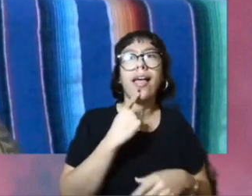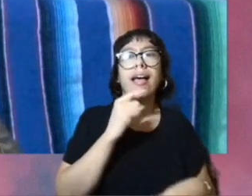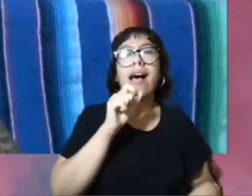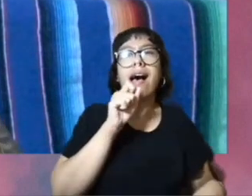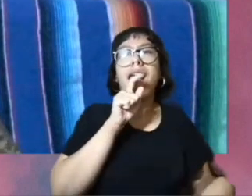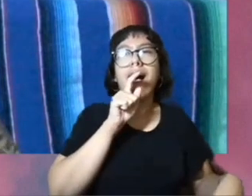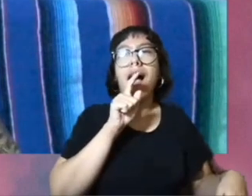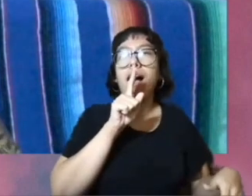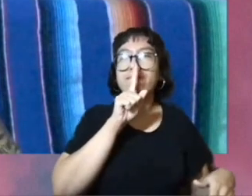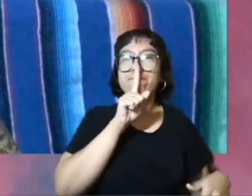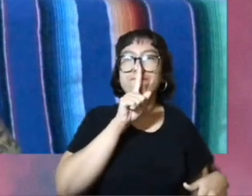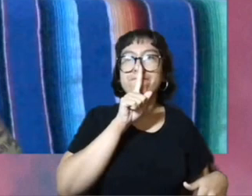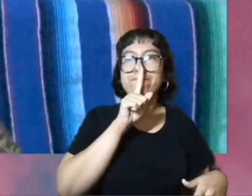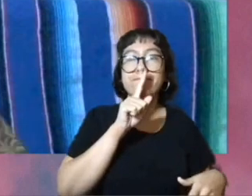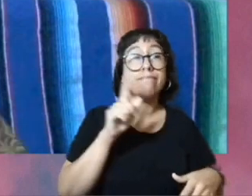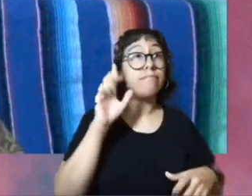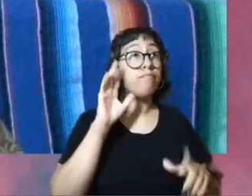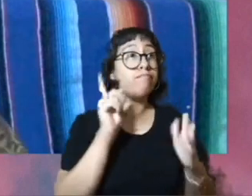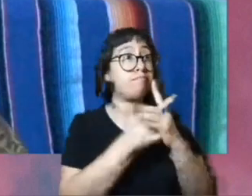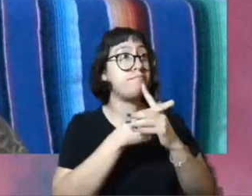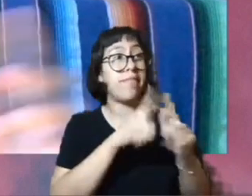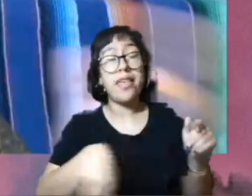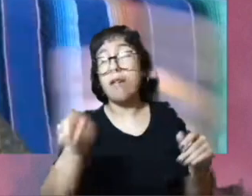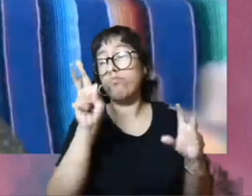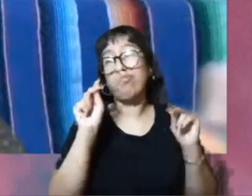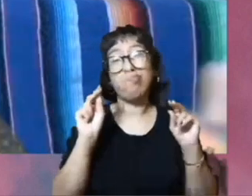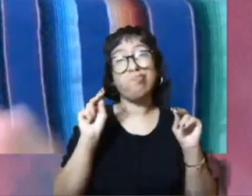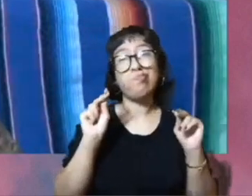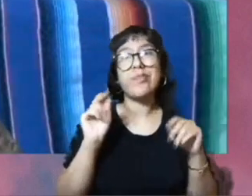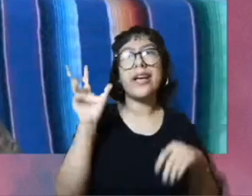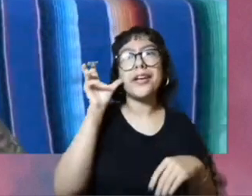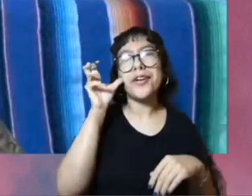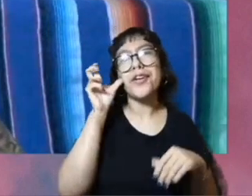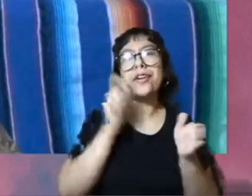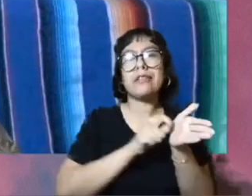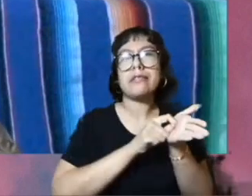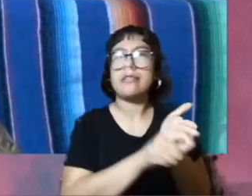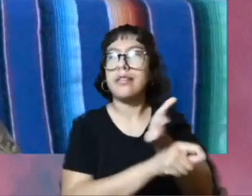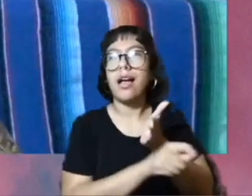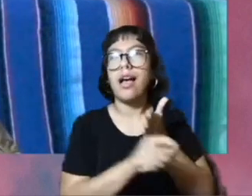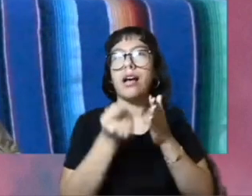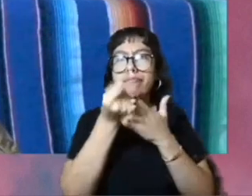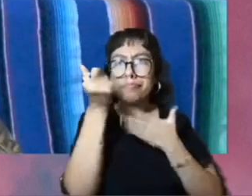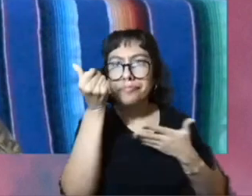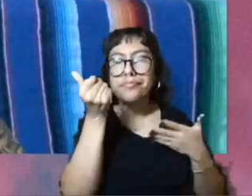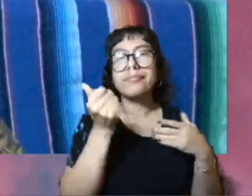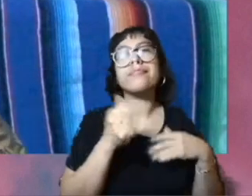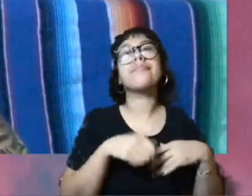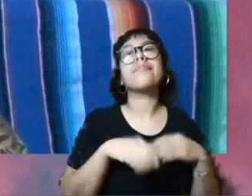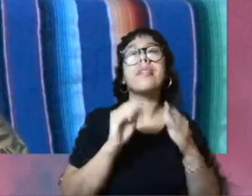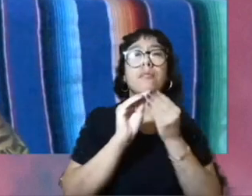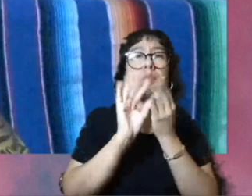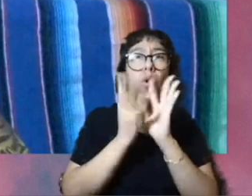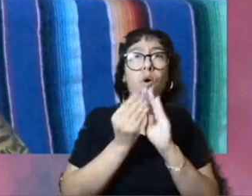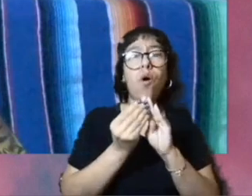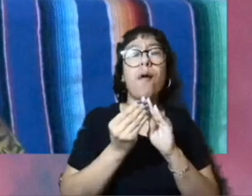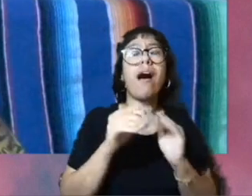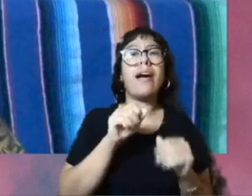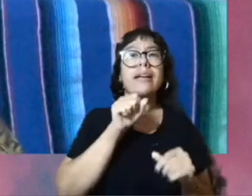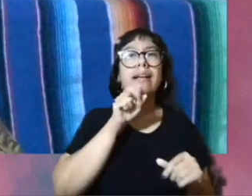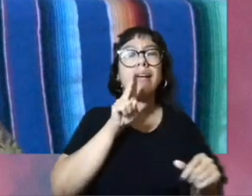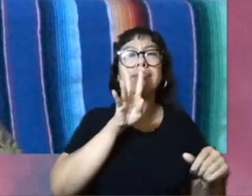redacted that will not hear them. I hear redacted in a blossom of redacted bloom from the roof of my